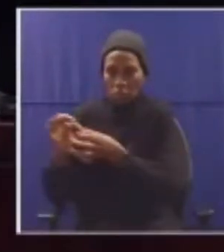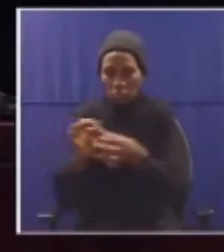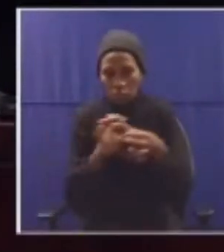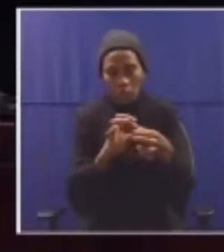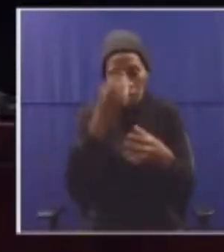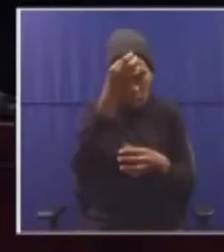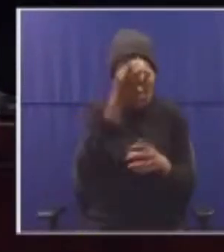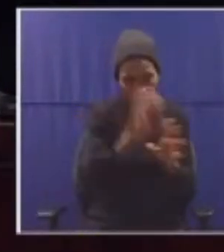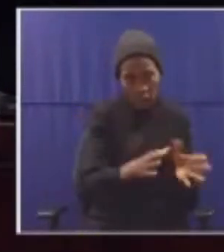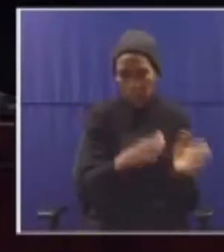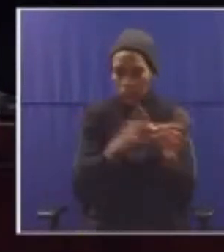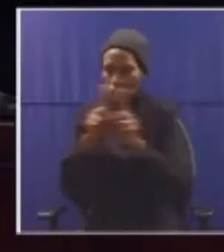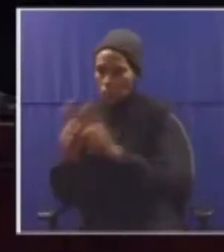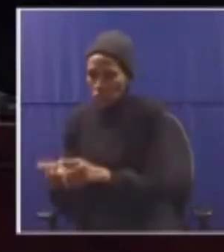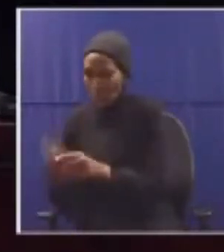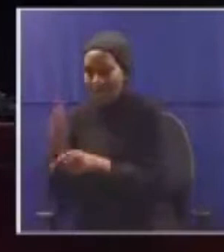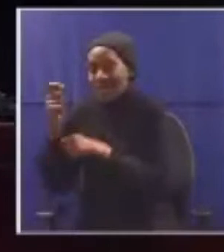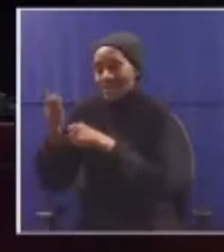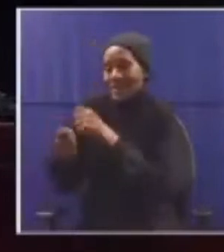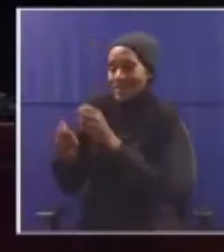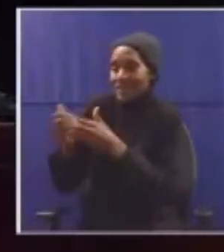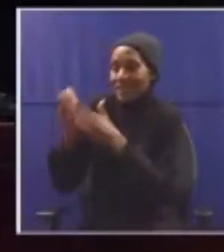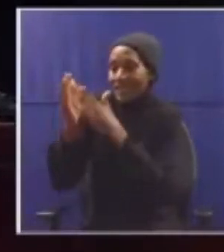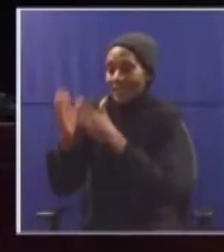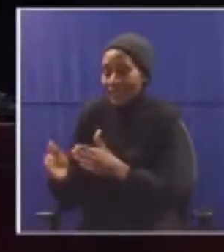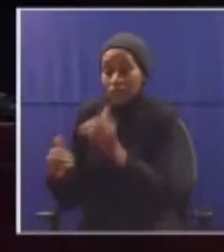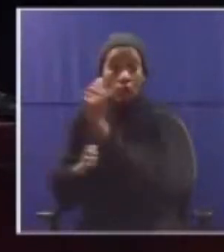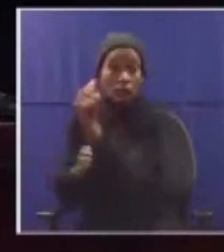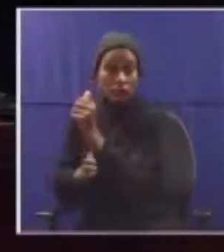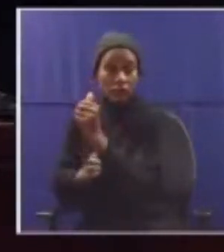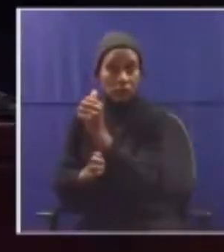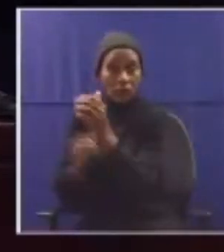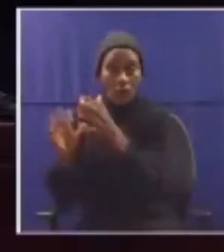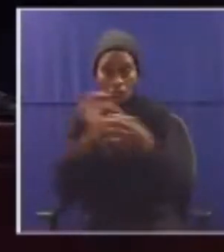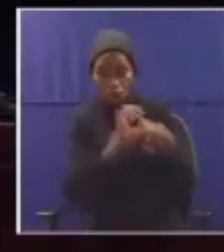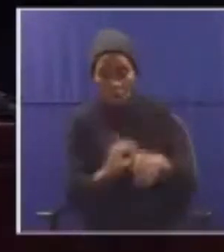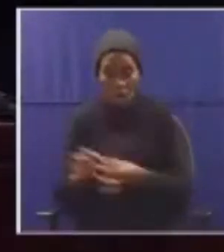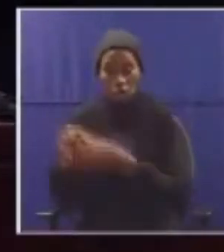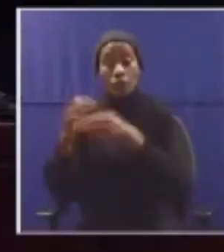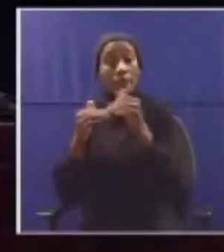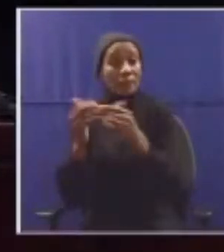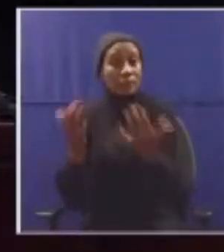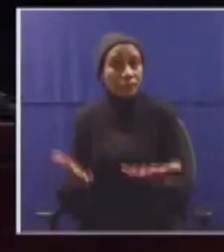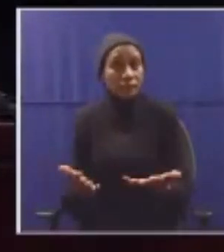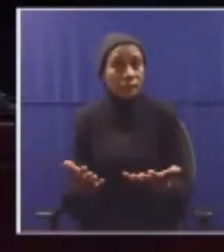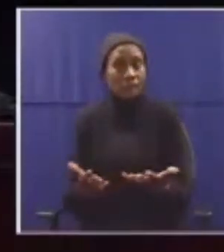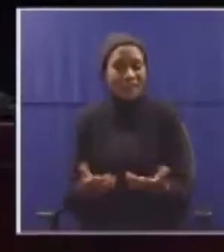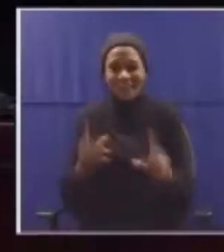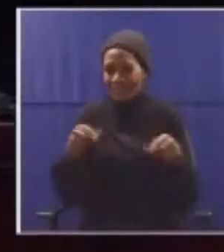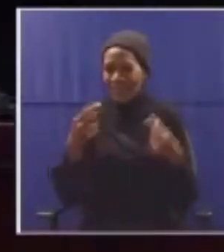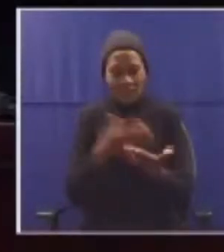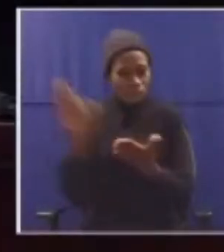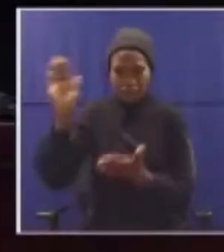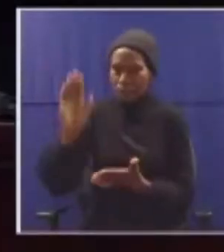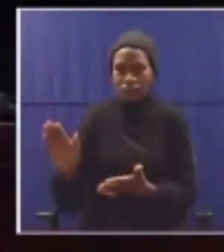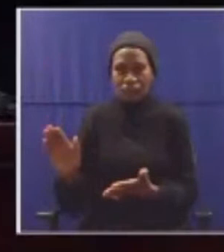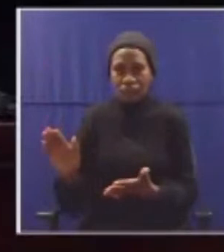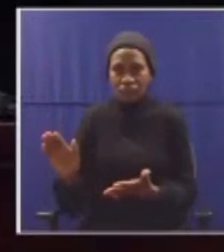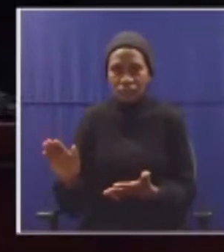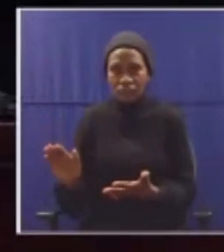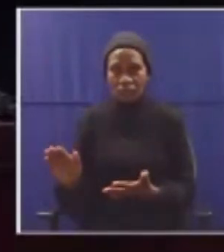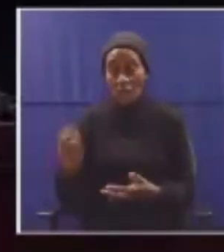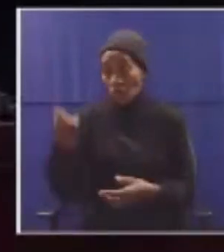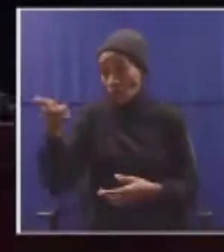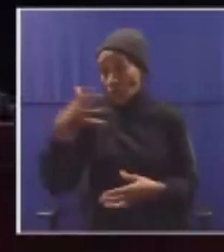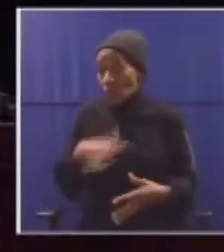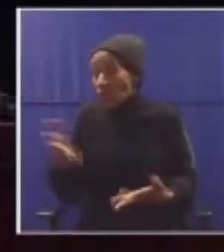the institution of traditional leadership. You can't wish them away if that's your wish.